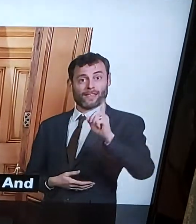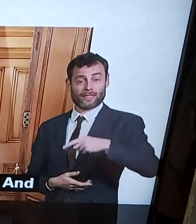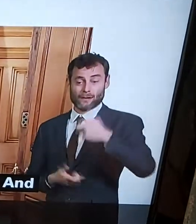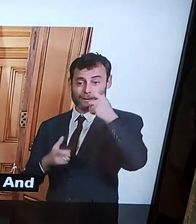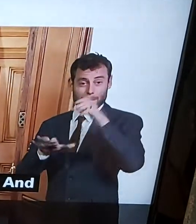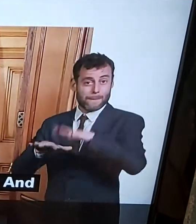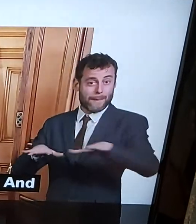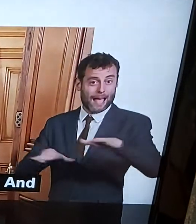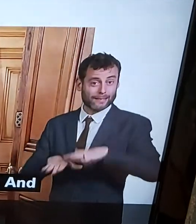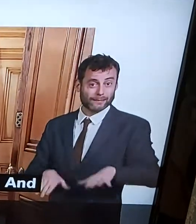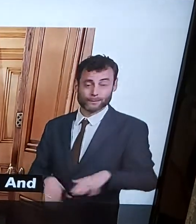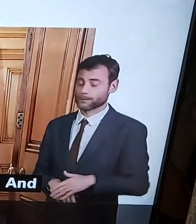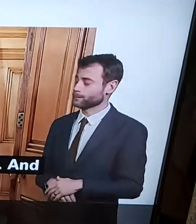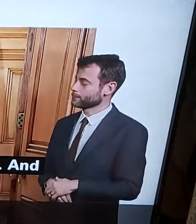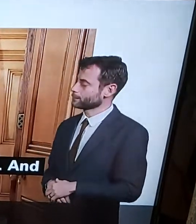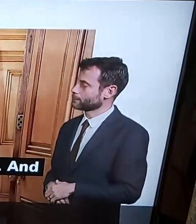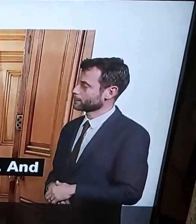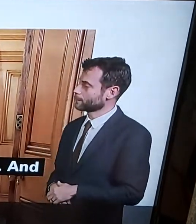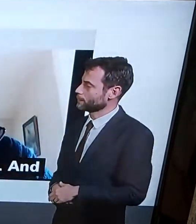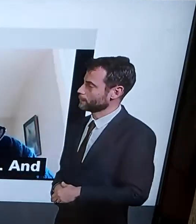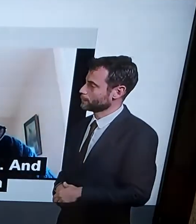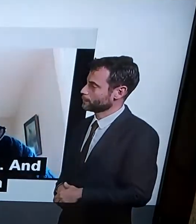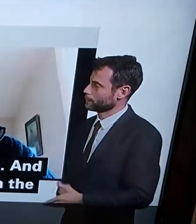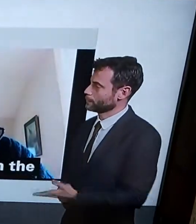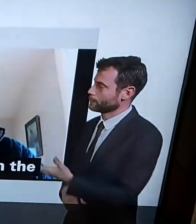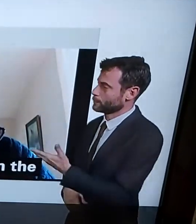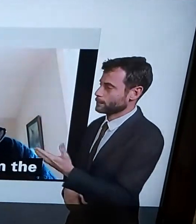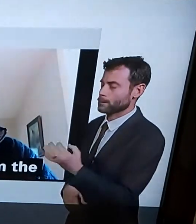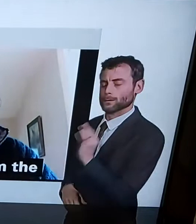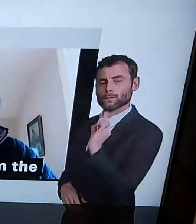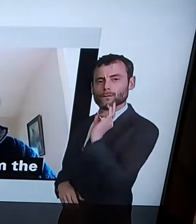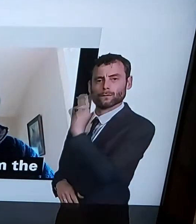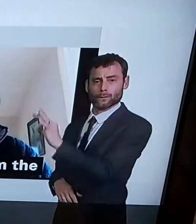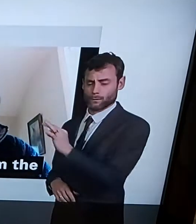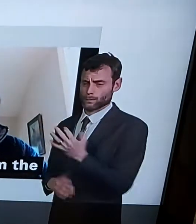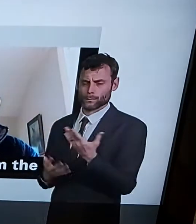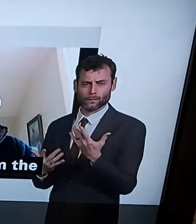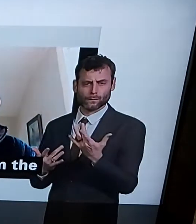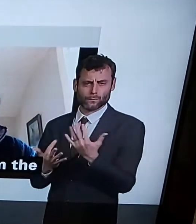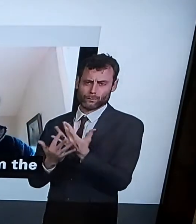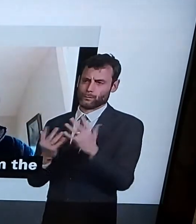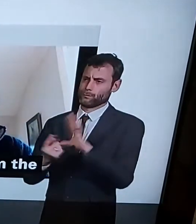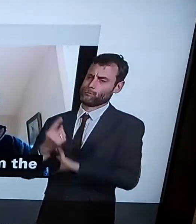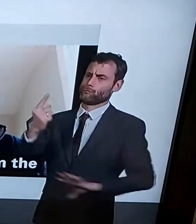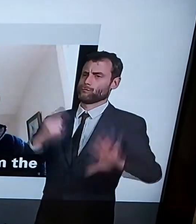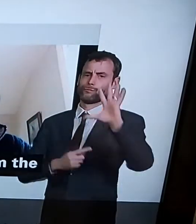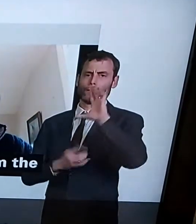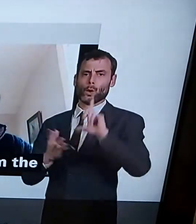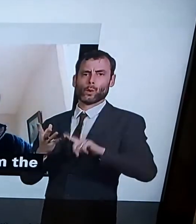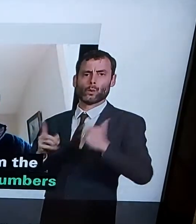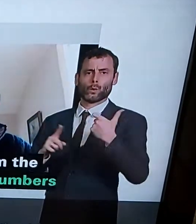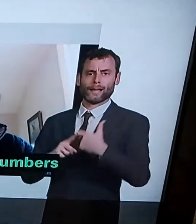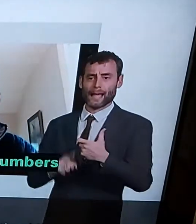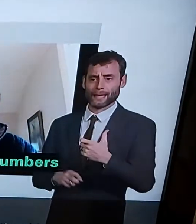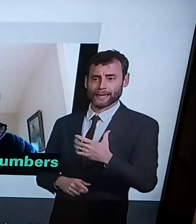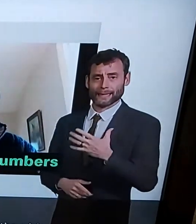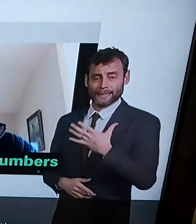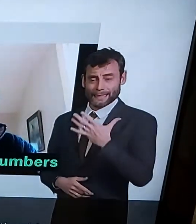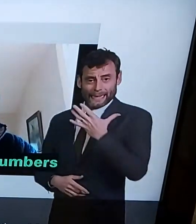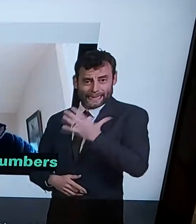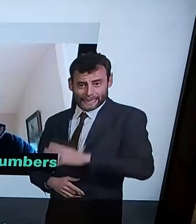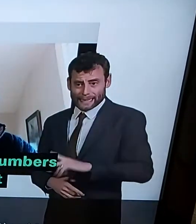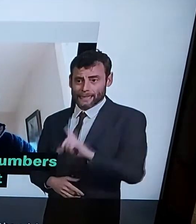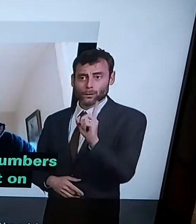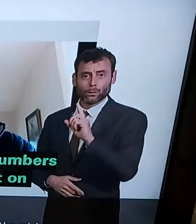The Independent. Mr. Gove, there are large numbers of people around the UK who are reliant on food distribution through